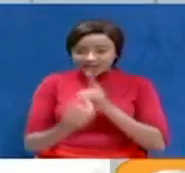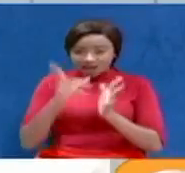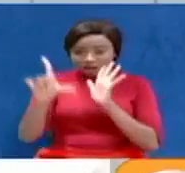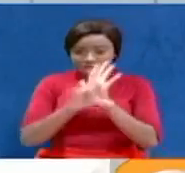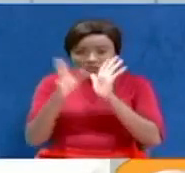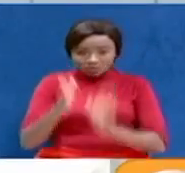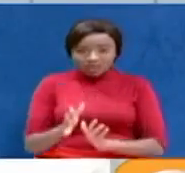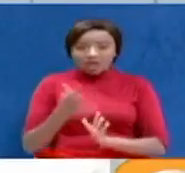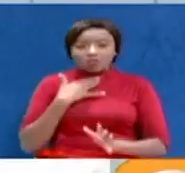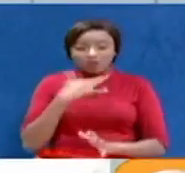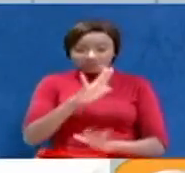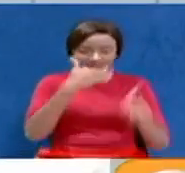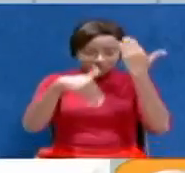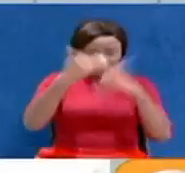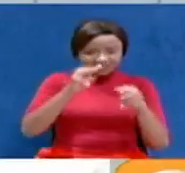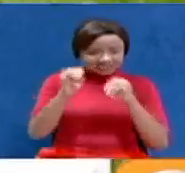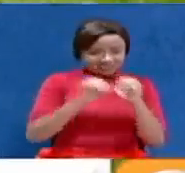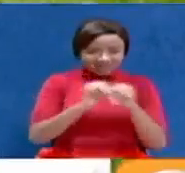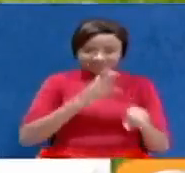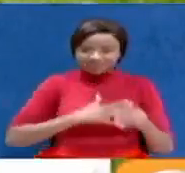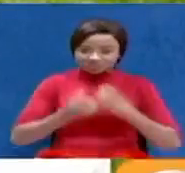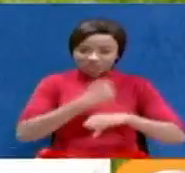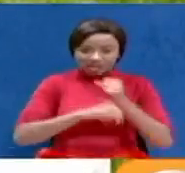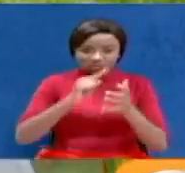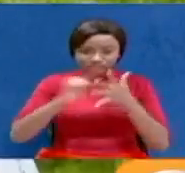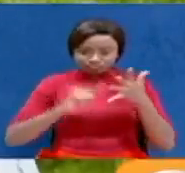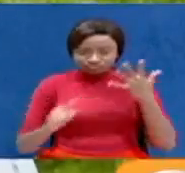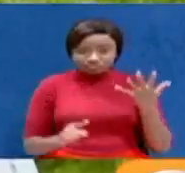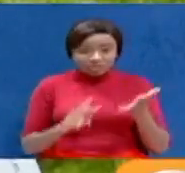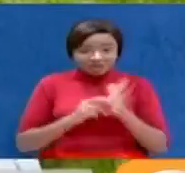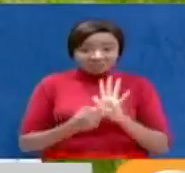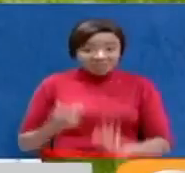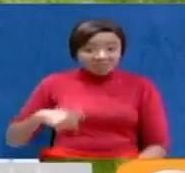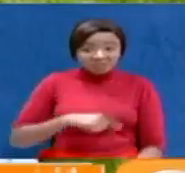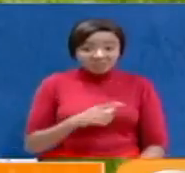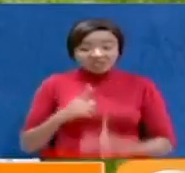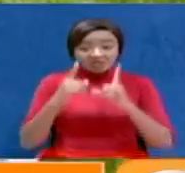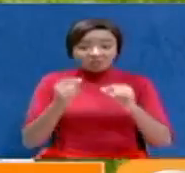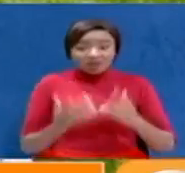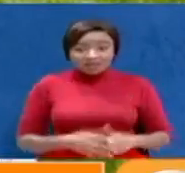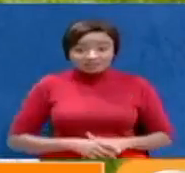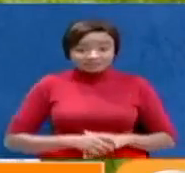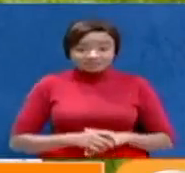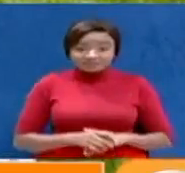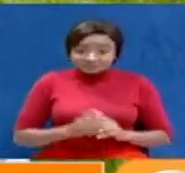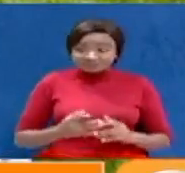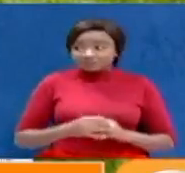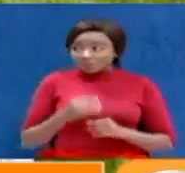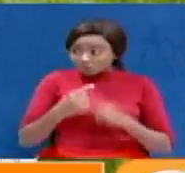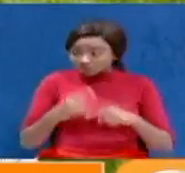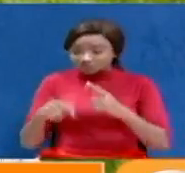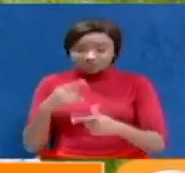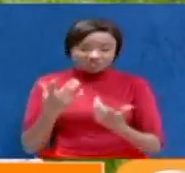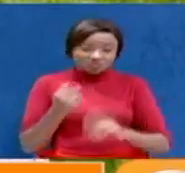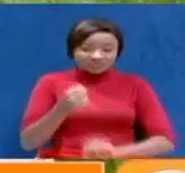body, wants the university management to do more. It's not that we are saying the few who can access should go on or shouldn't